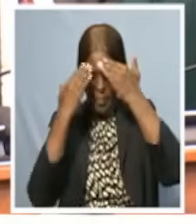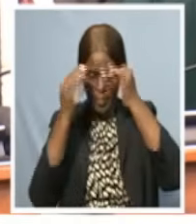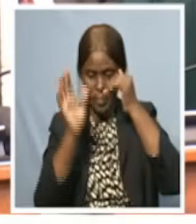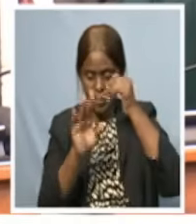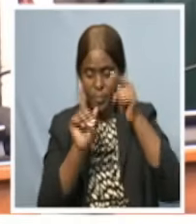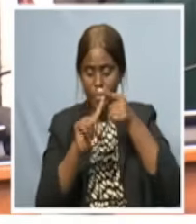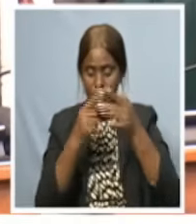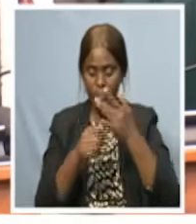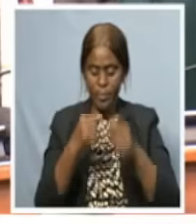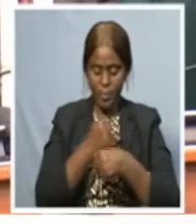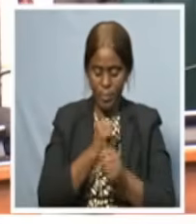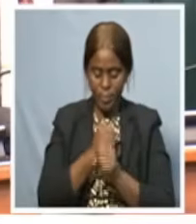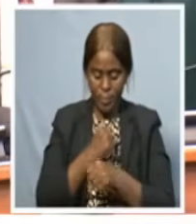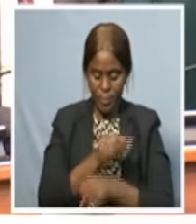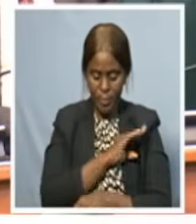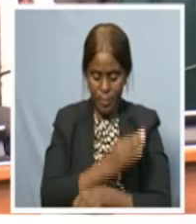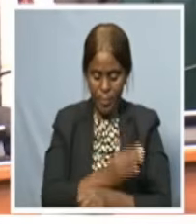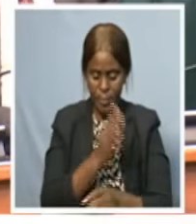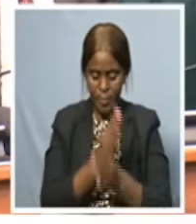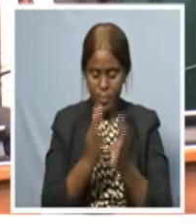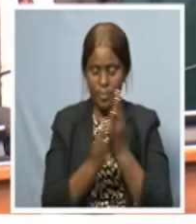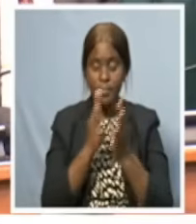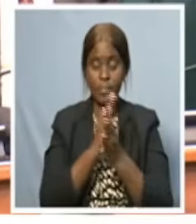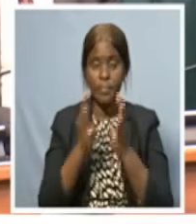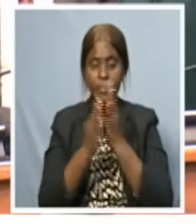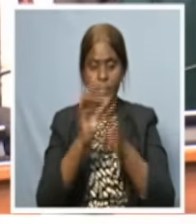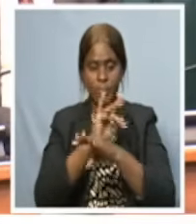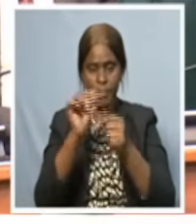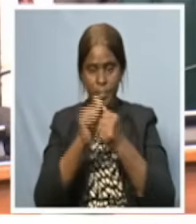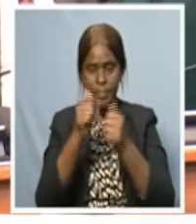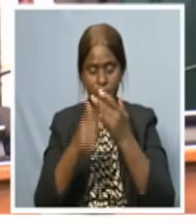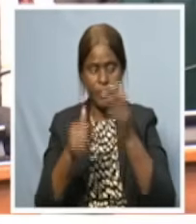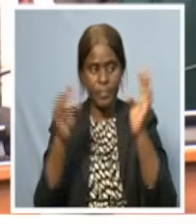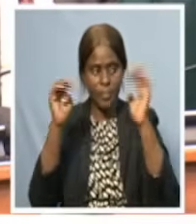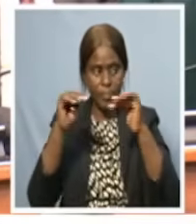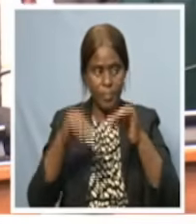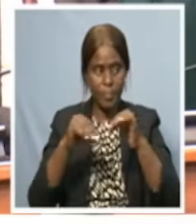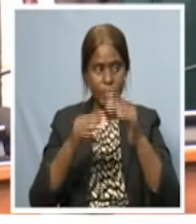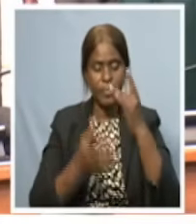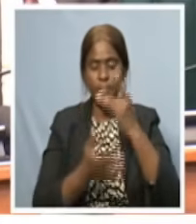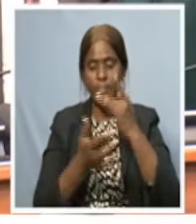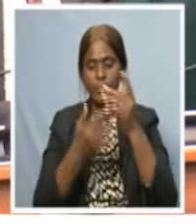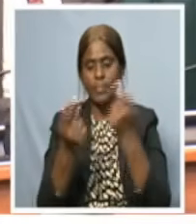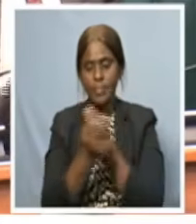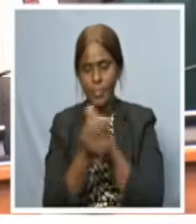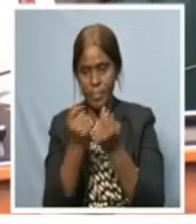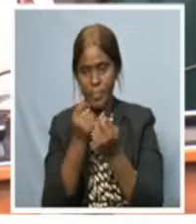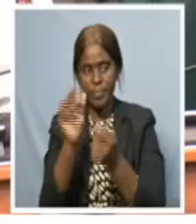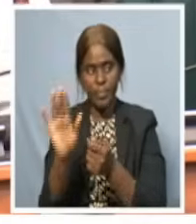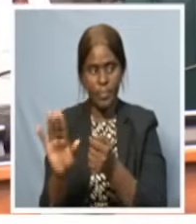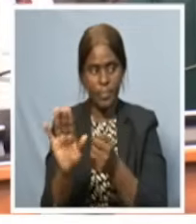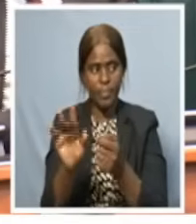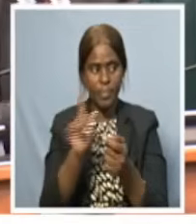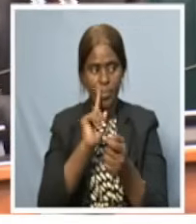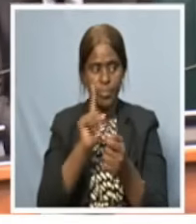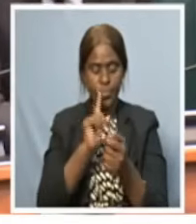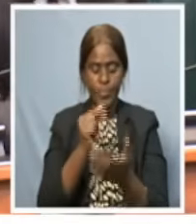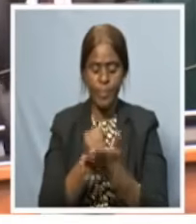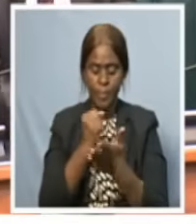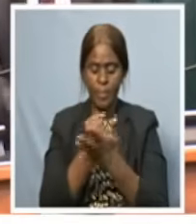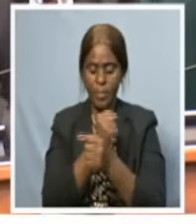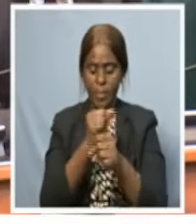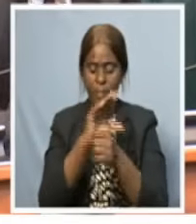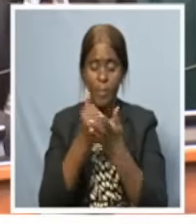awareness, enforcement capacity, infrastructure gaps, and the rapid technological changes persist. Addressing